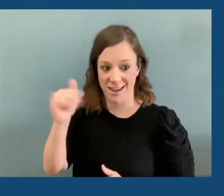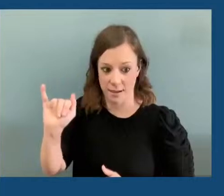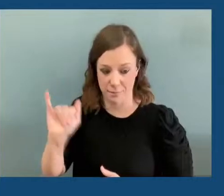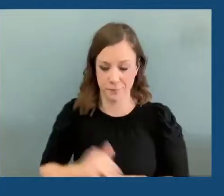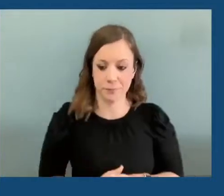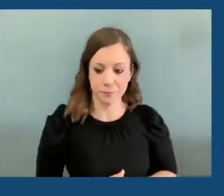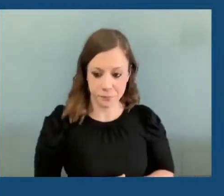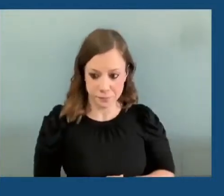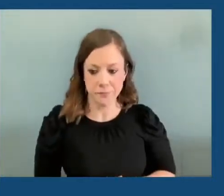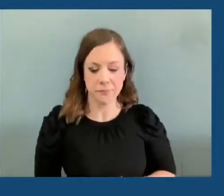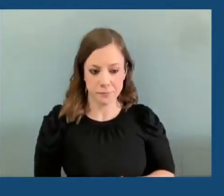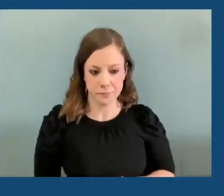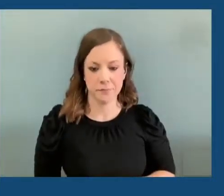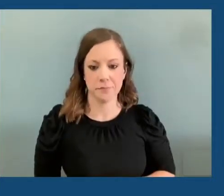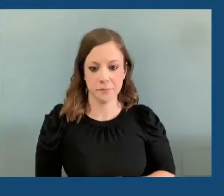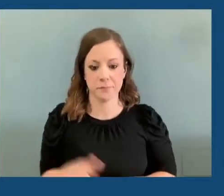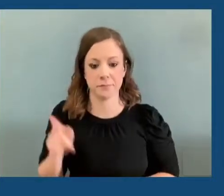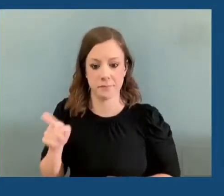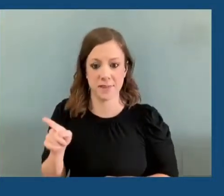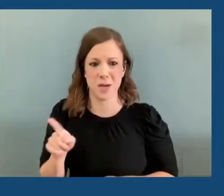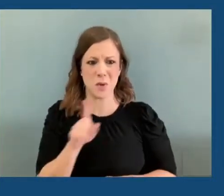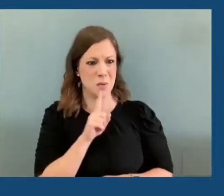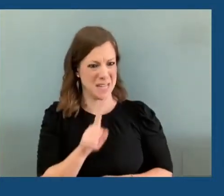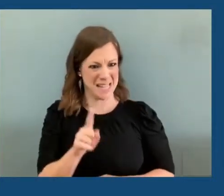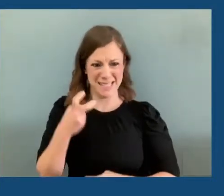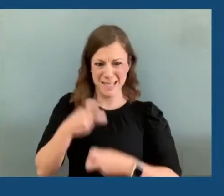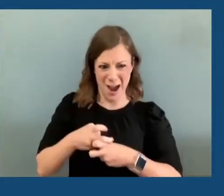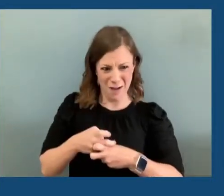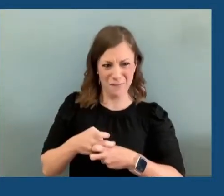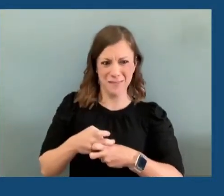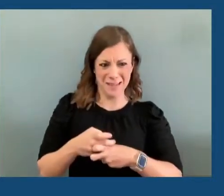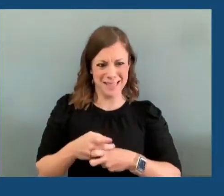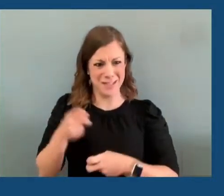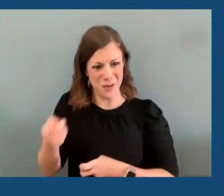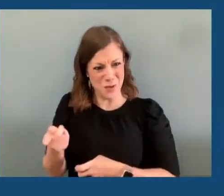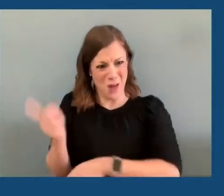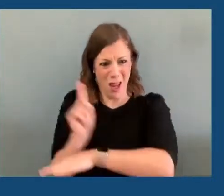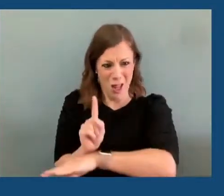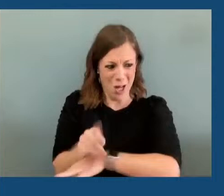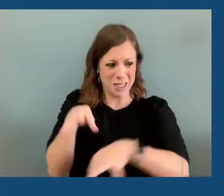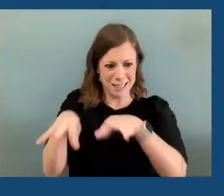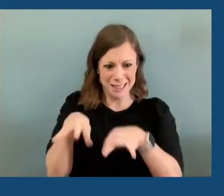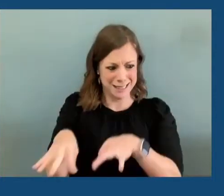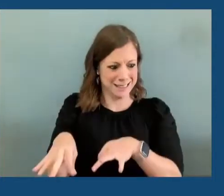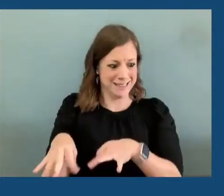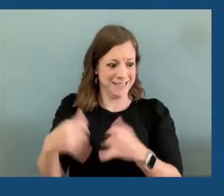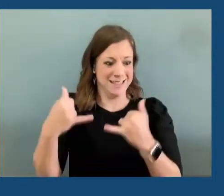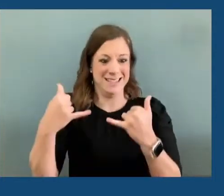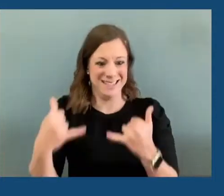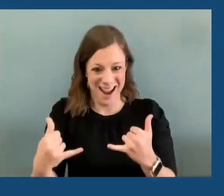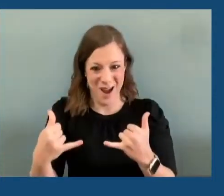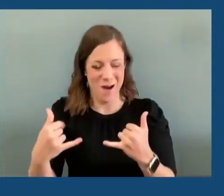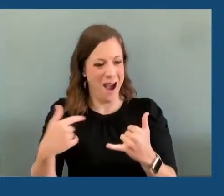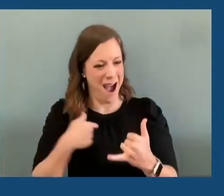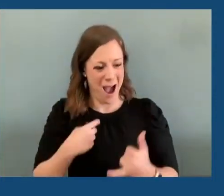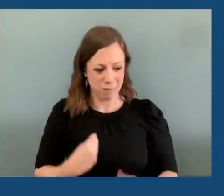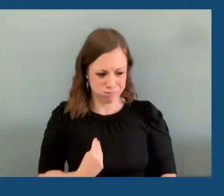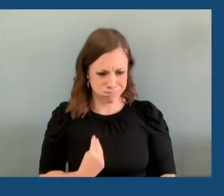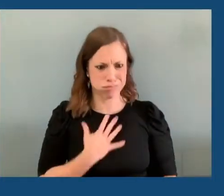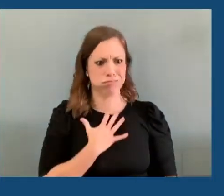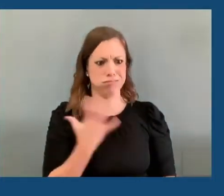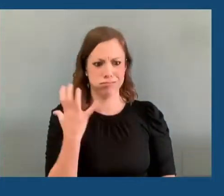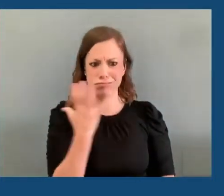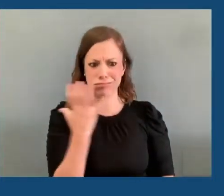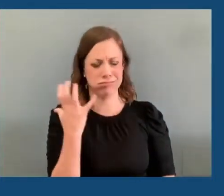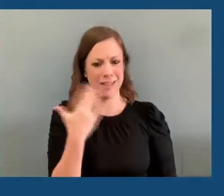Thank you, and that is a hard act to follow, but I am certainly inspired. That is,